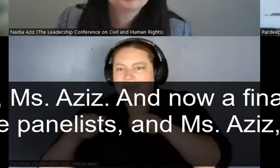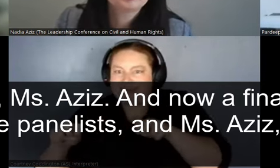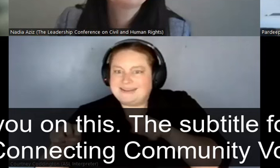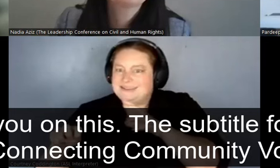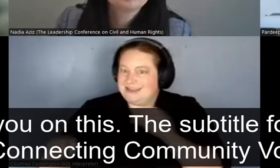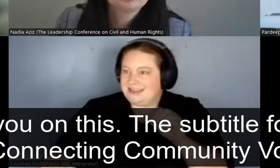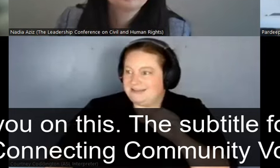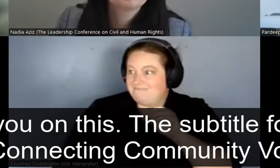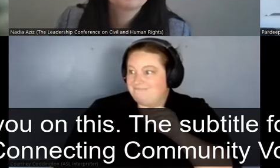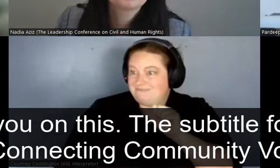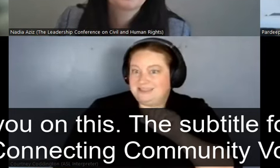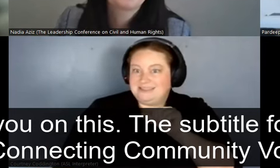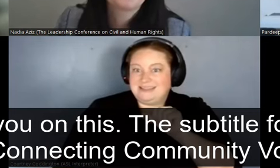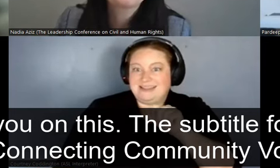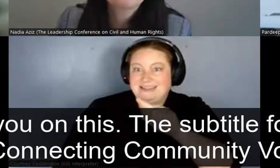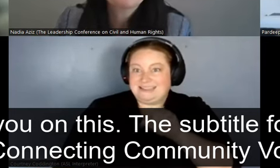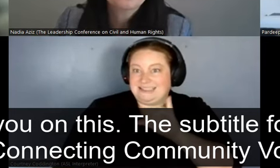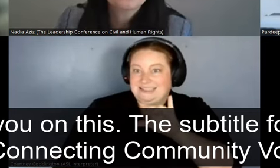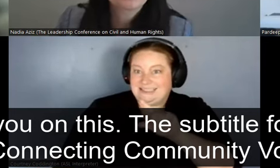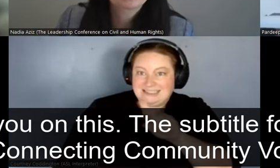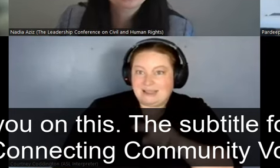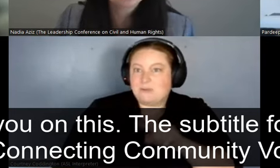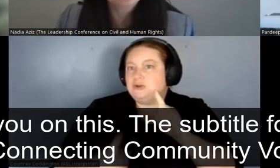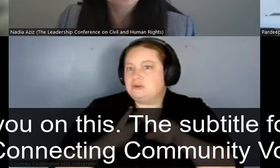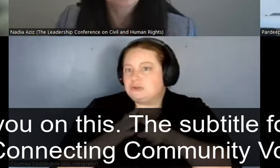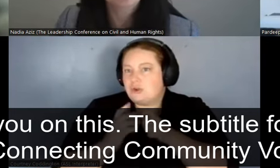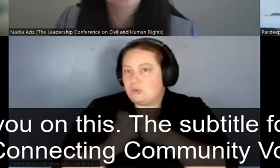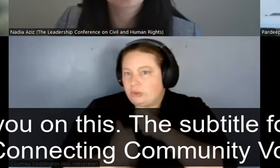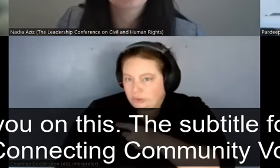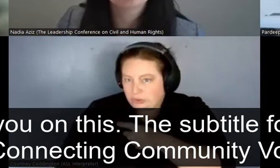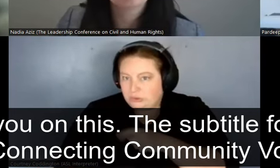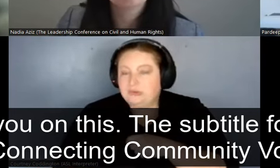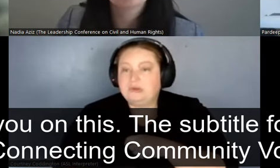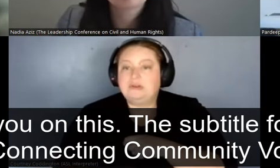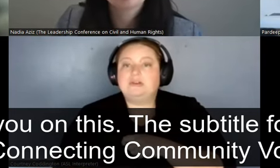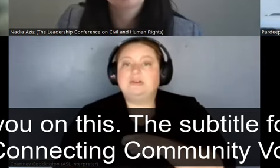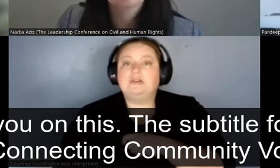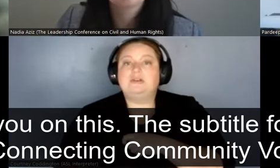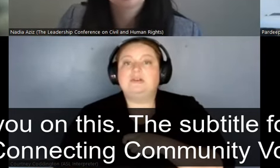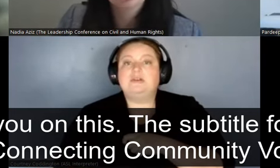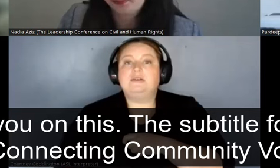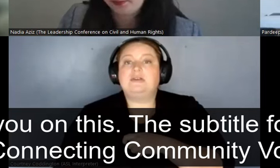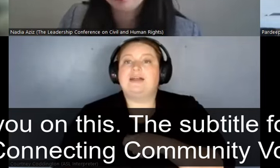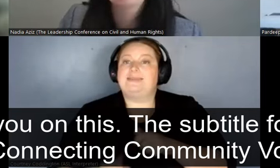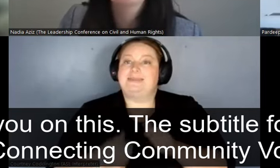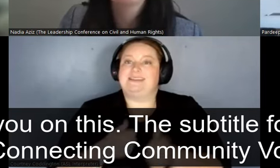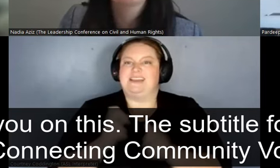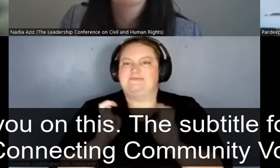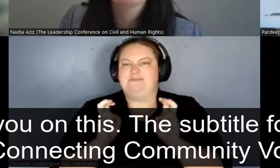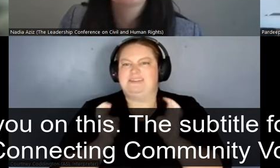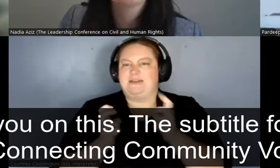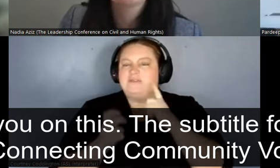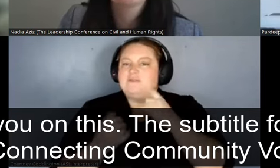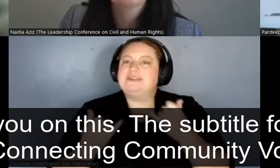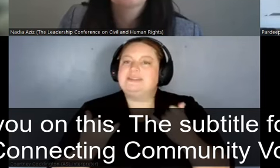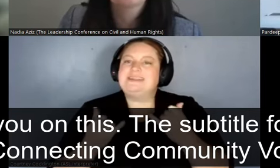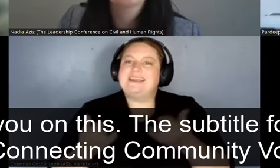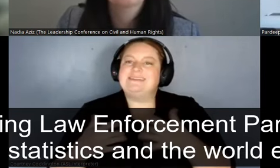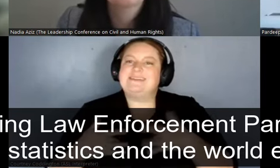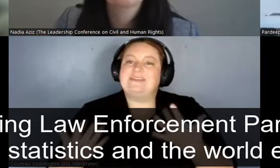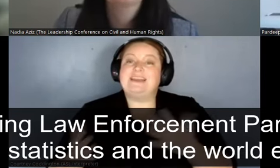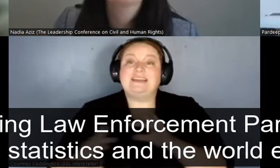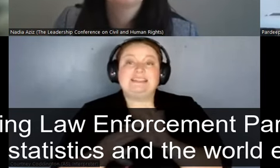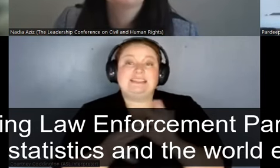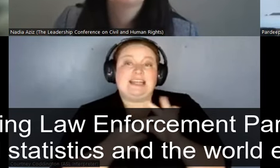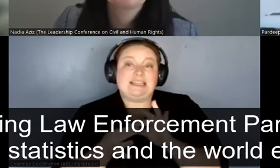to stay with you on this. The subtitle for today's event is Connecting Community